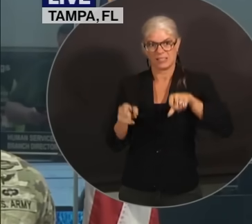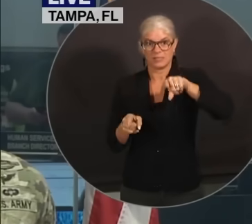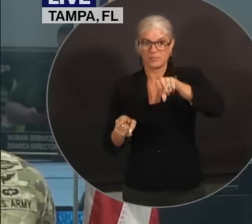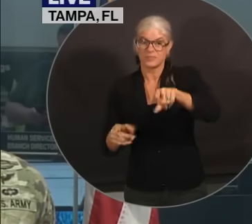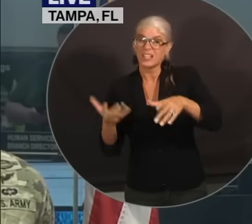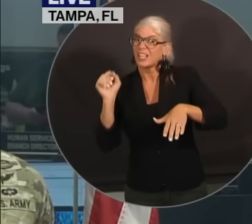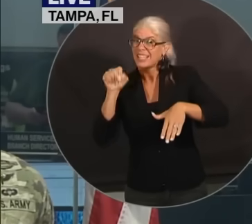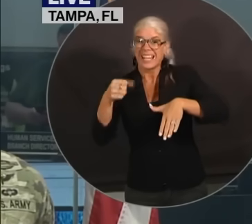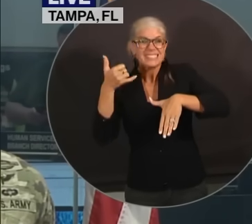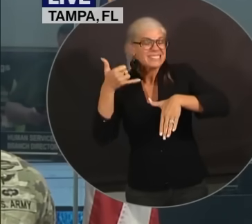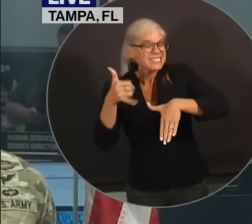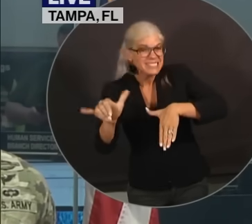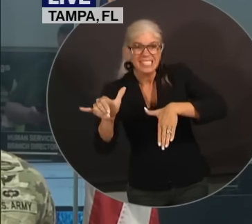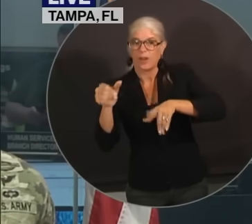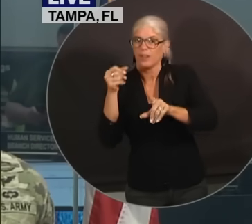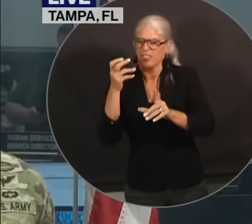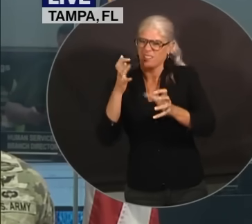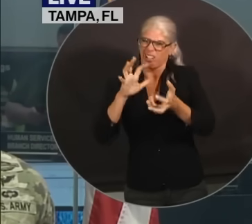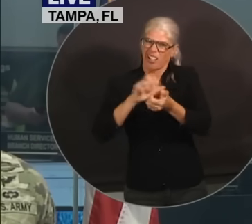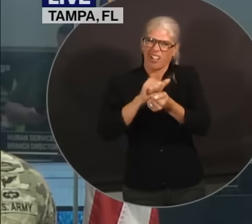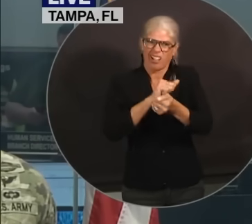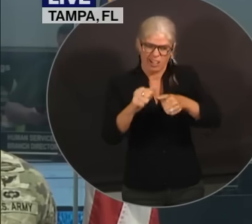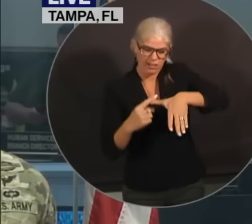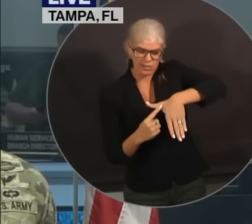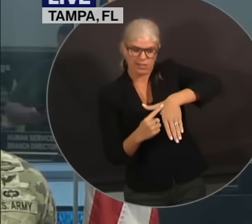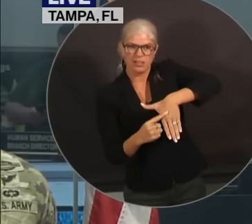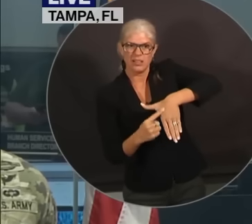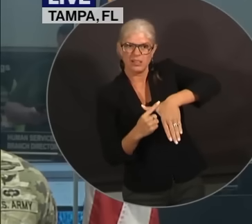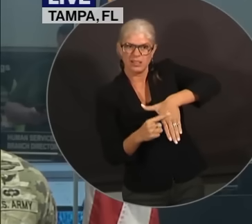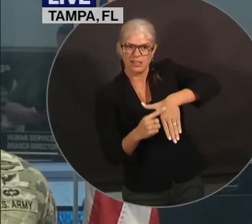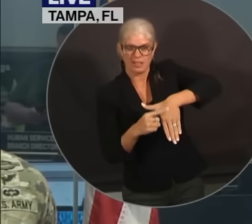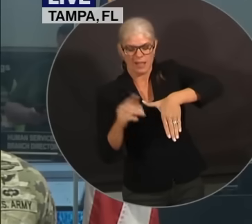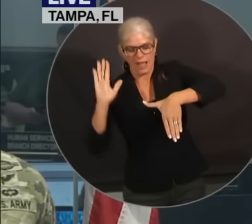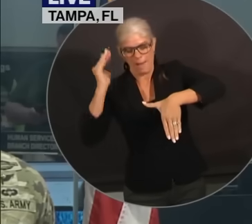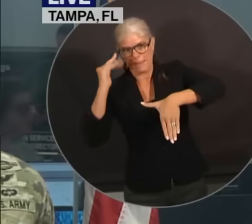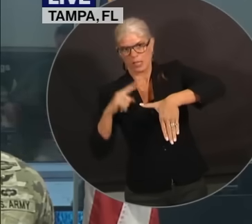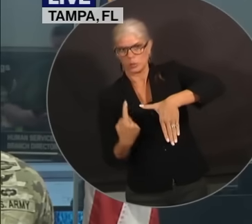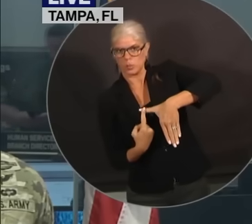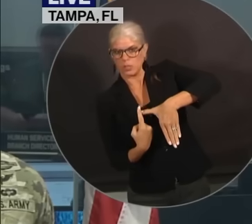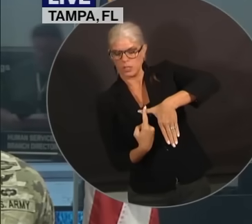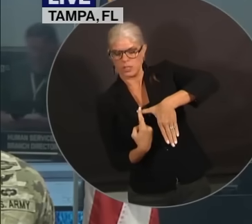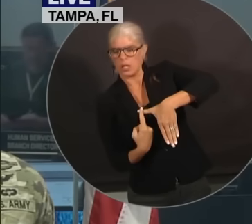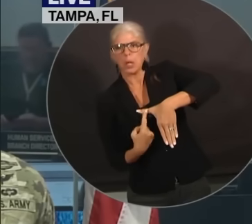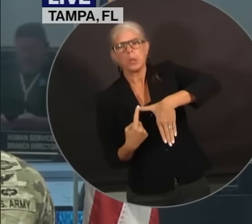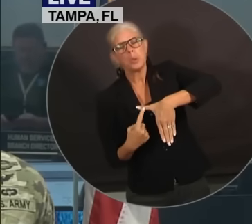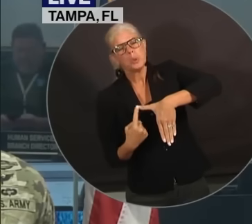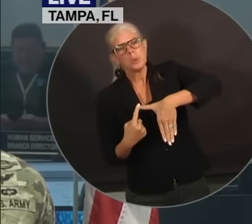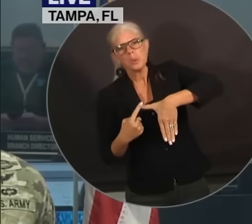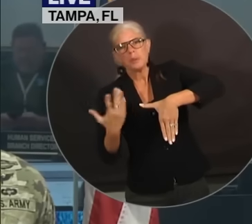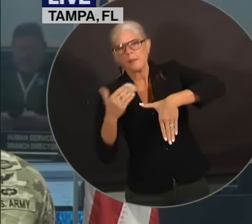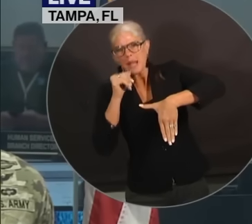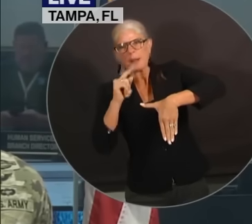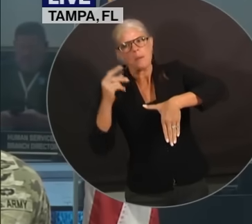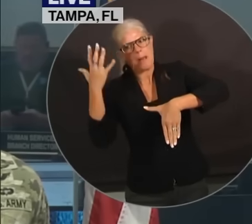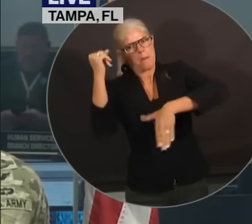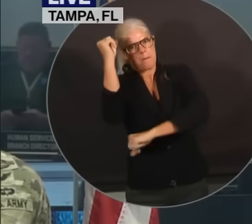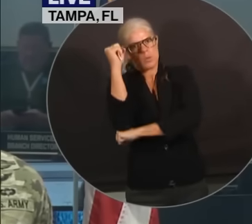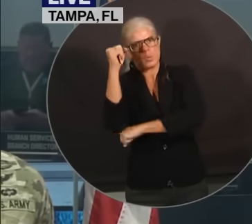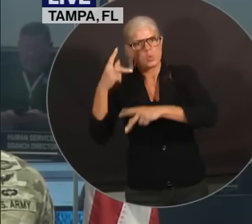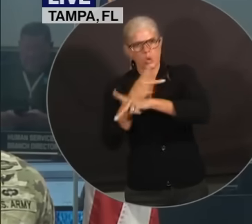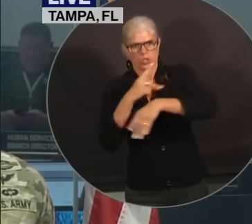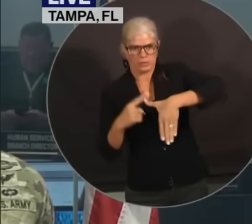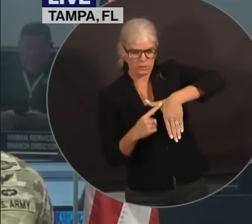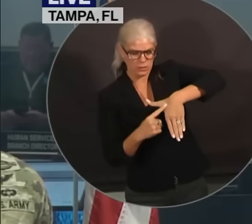east versus maintaining course or even toggling a little bit west. There will be debris either